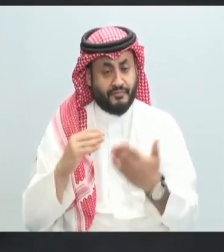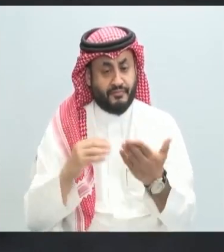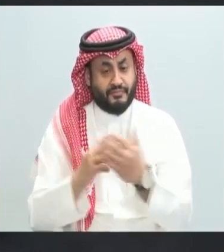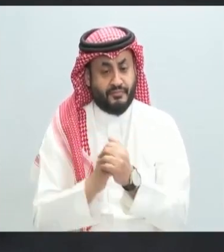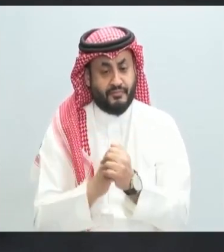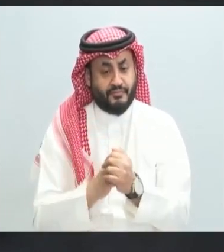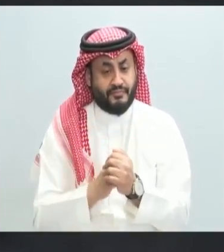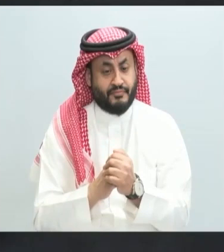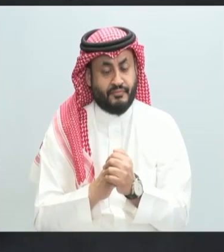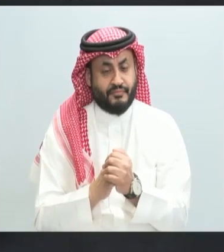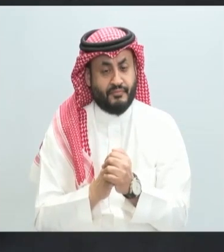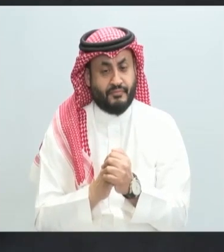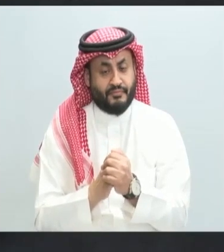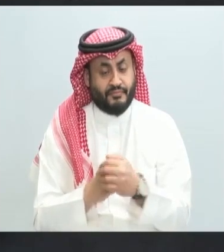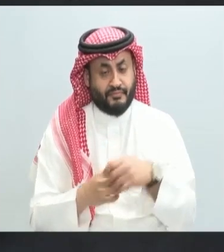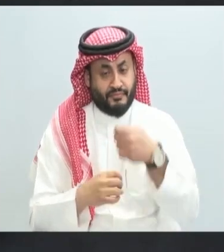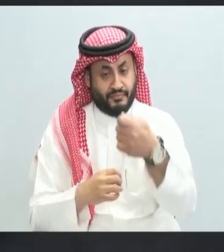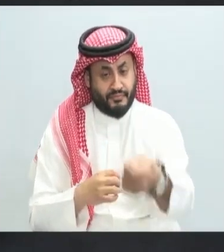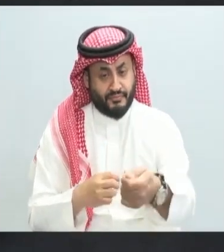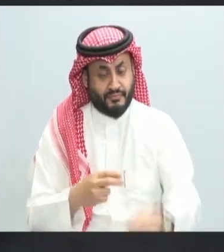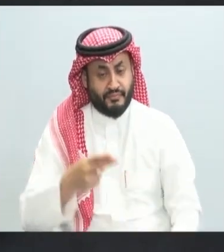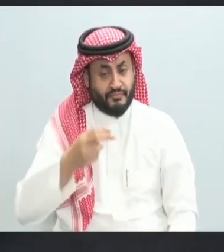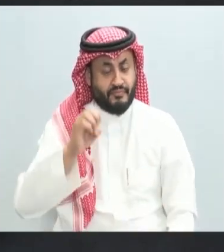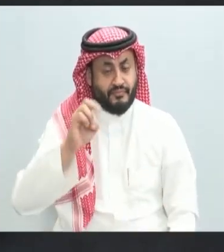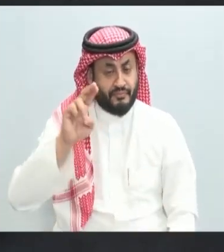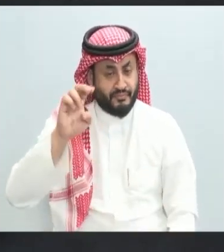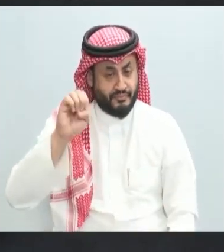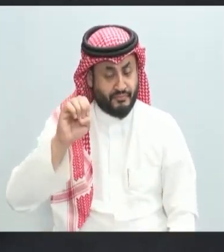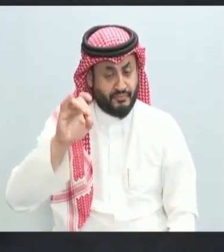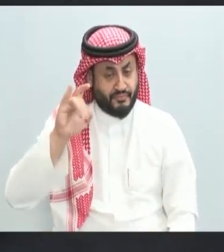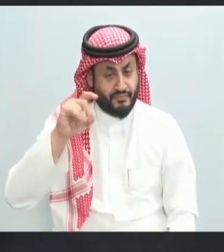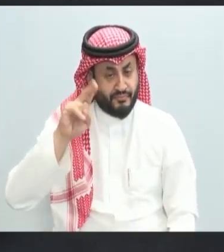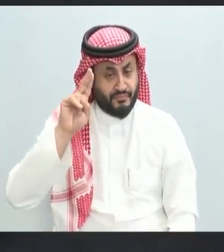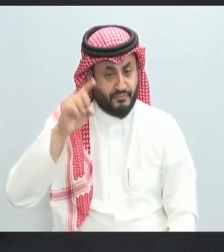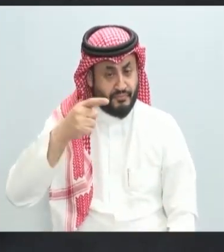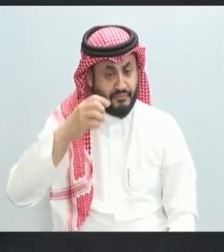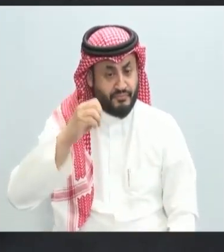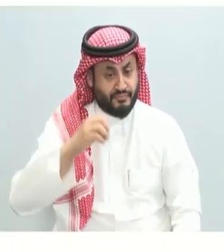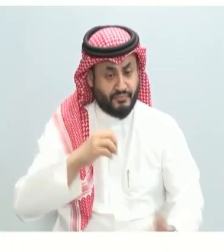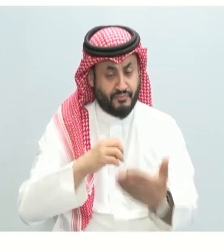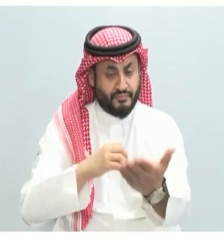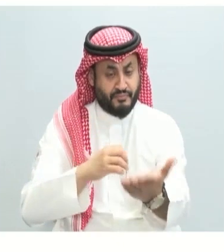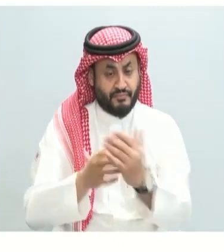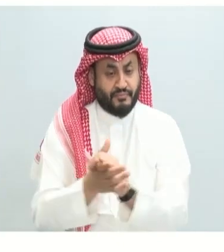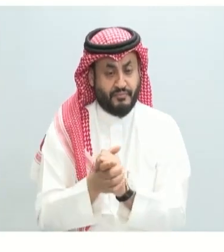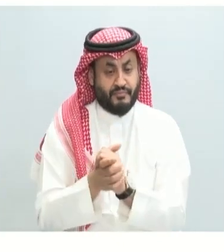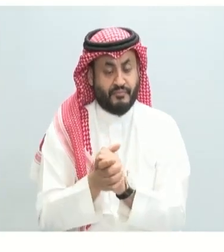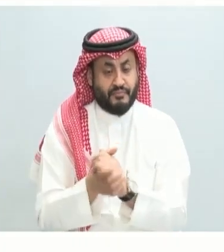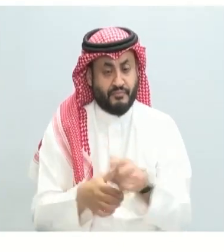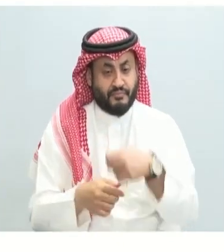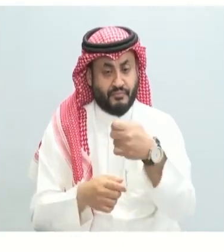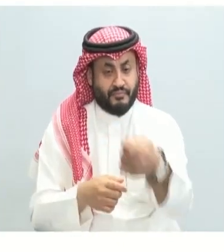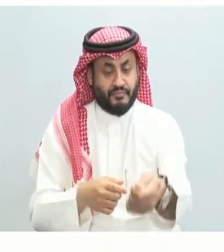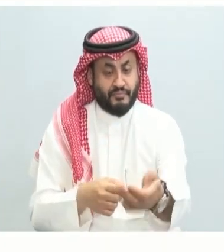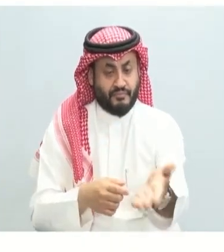is that when we giving something to people who are borrowing, we should say,